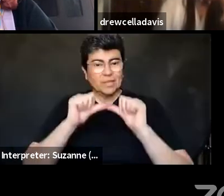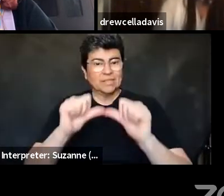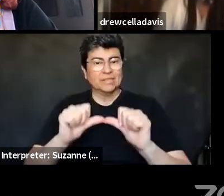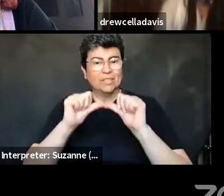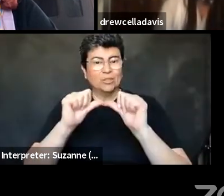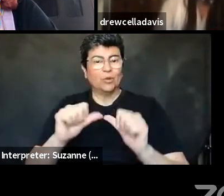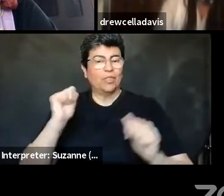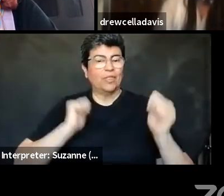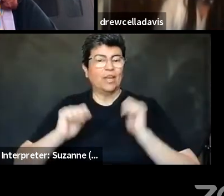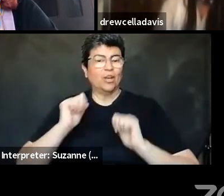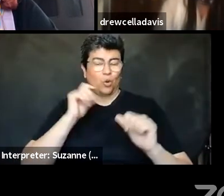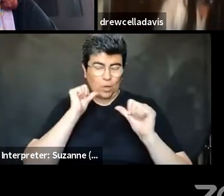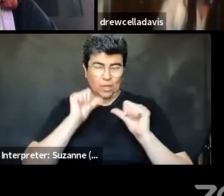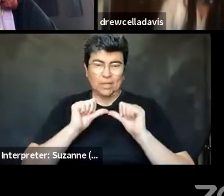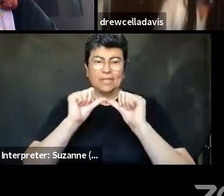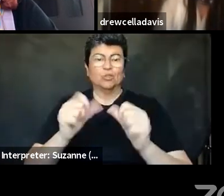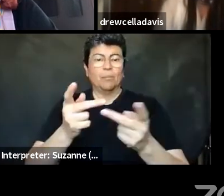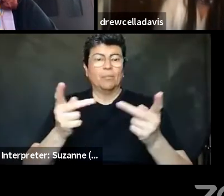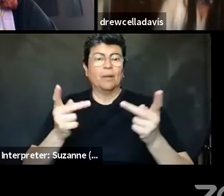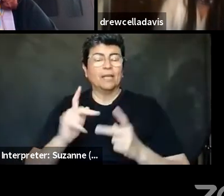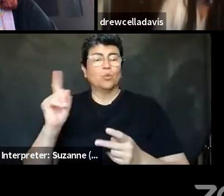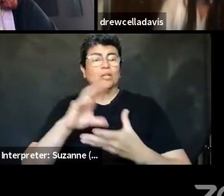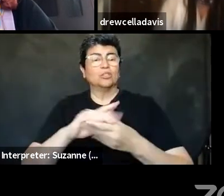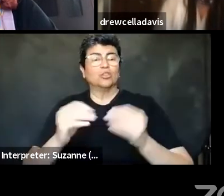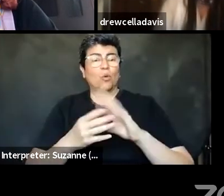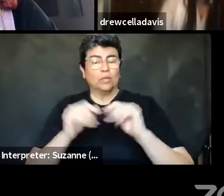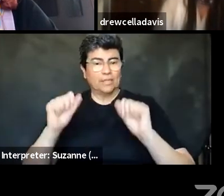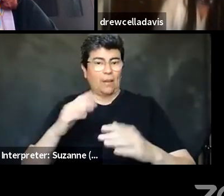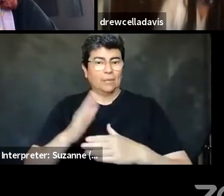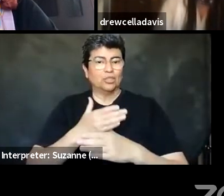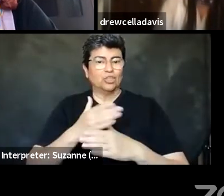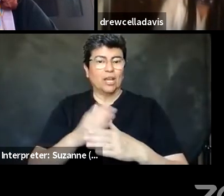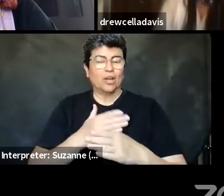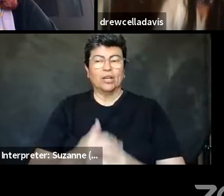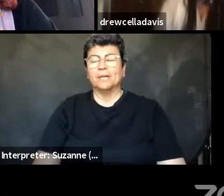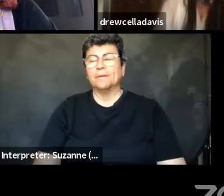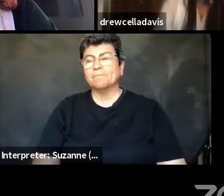the theater will continue to be a place where stories can be shared and